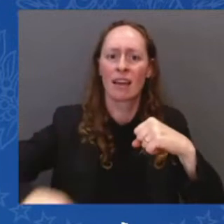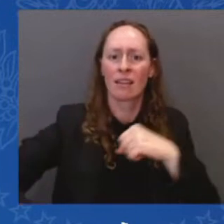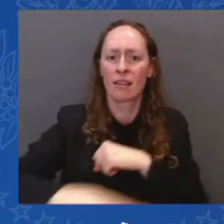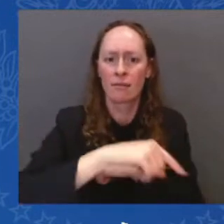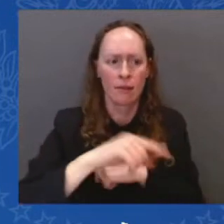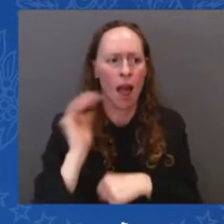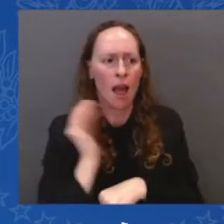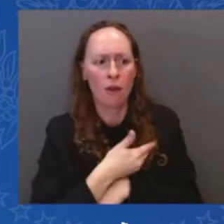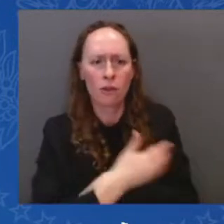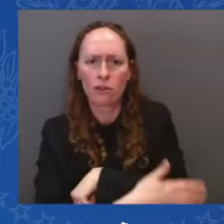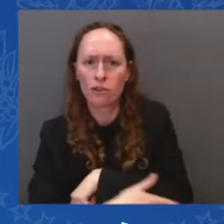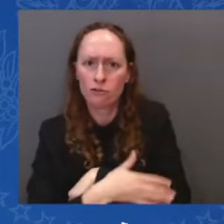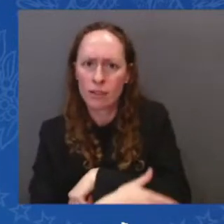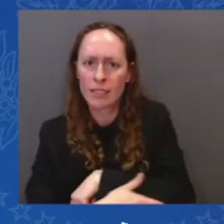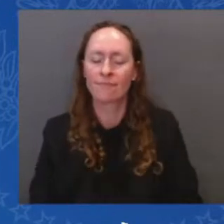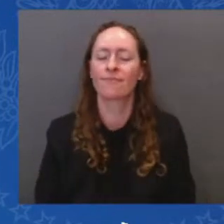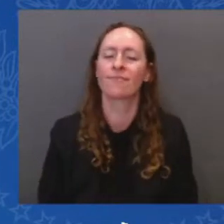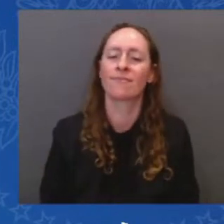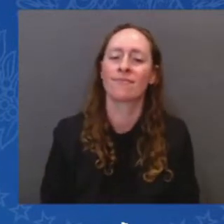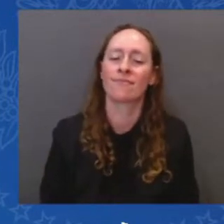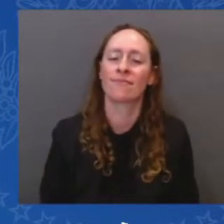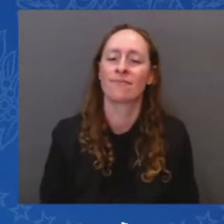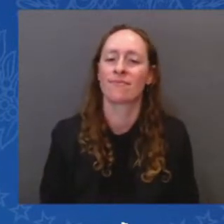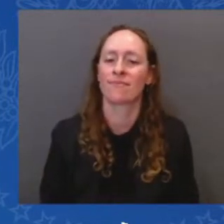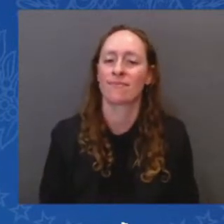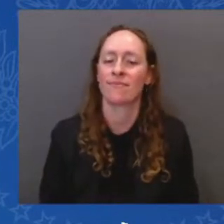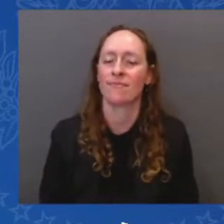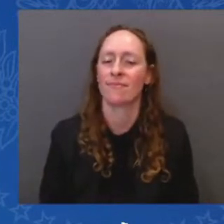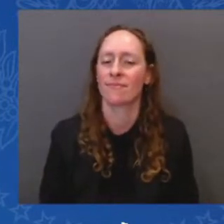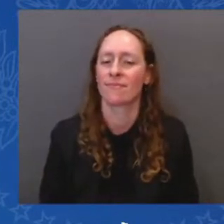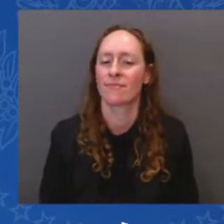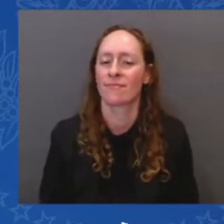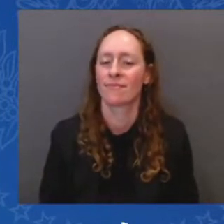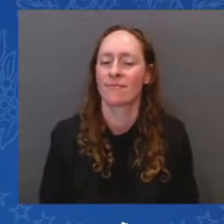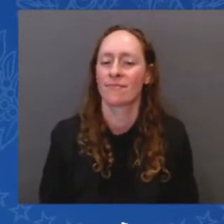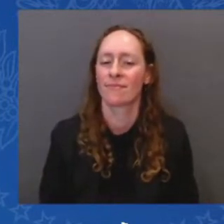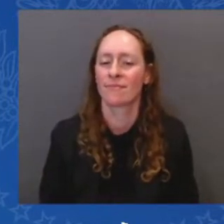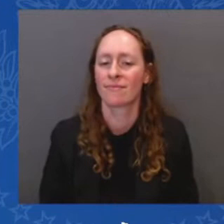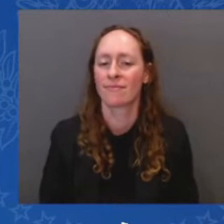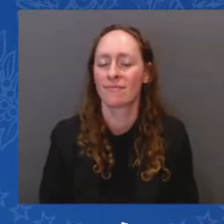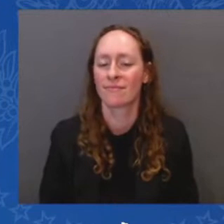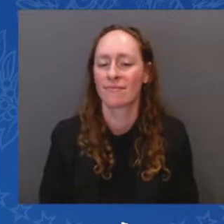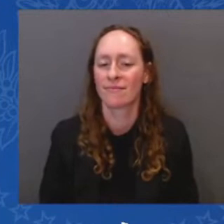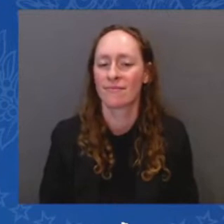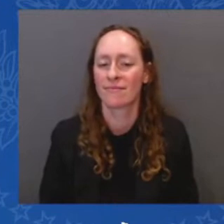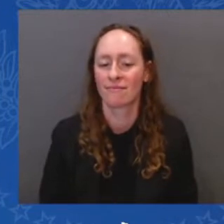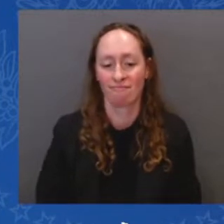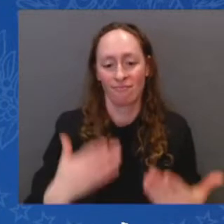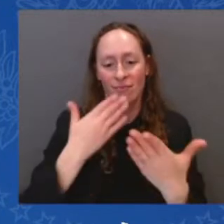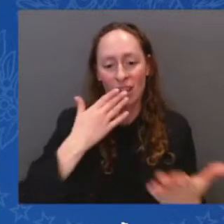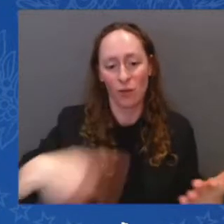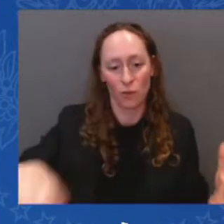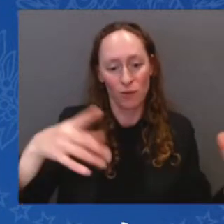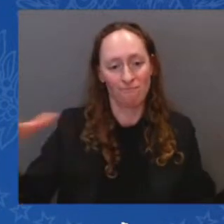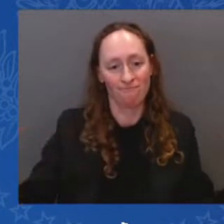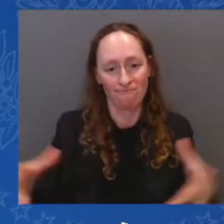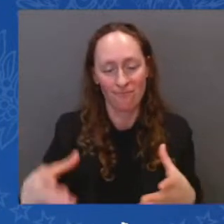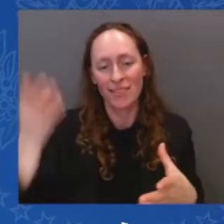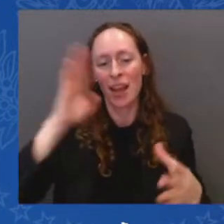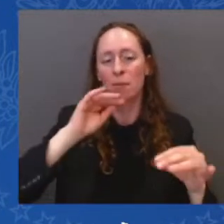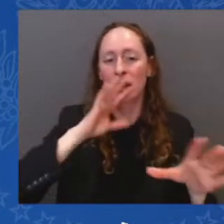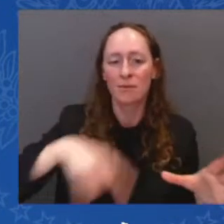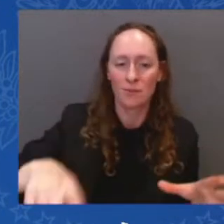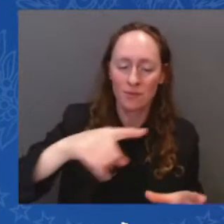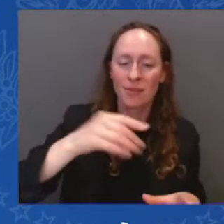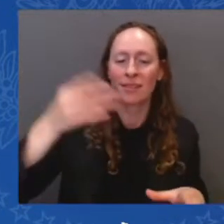ceremony. God bless our service members and their families, and God bless the United States of America. Thank you.